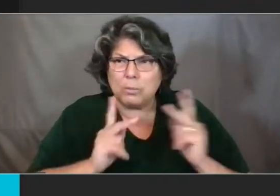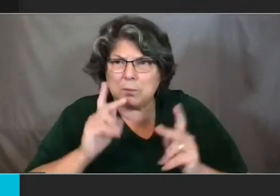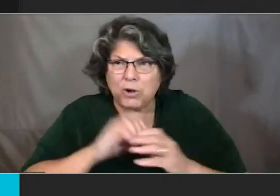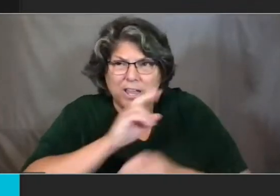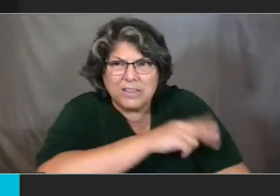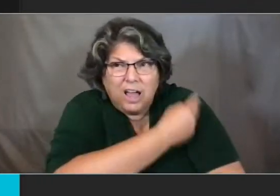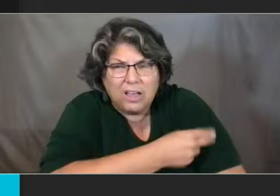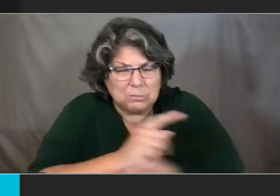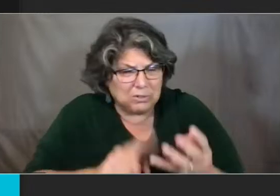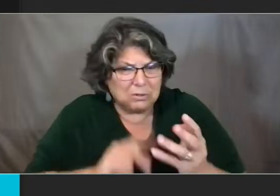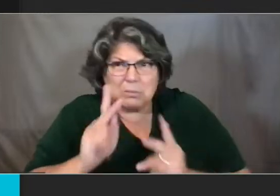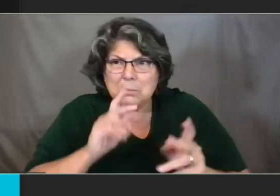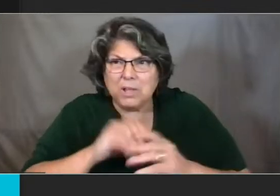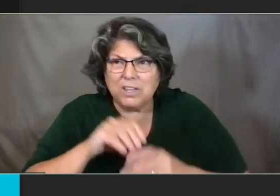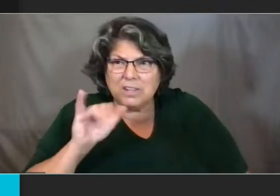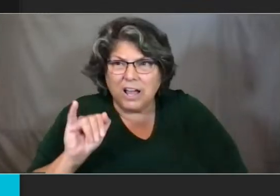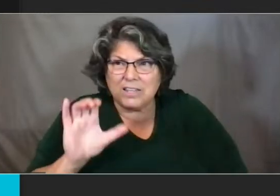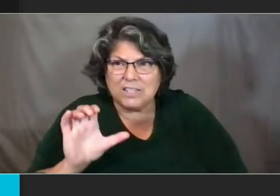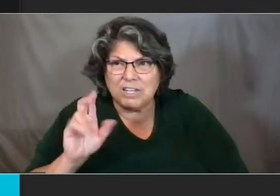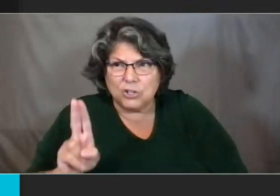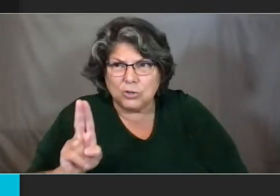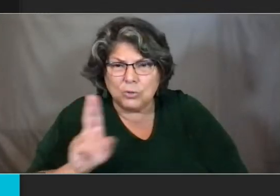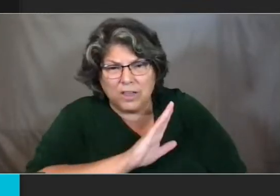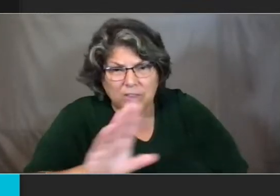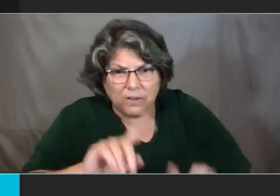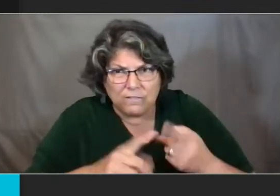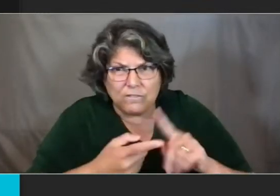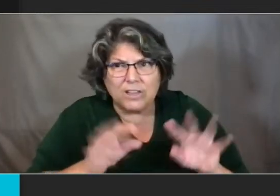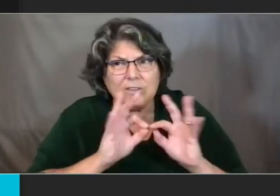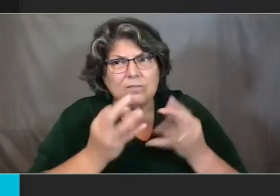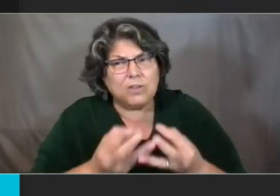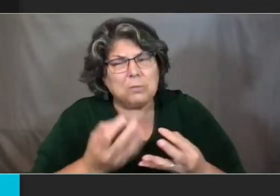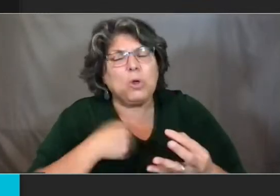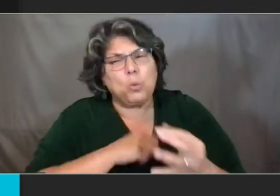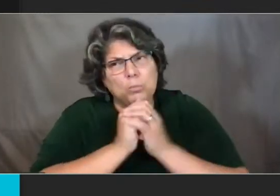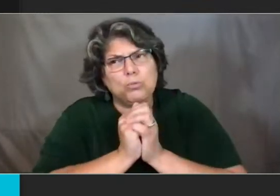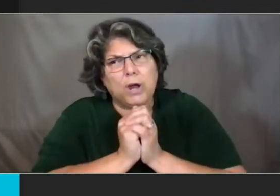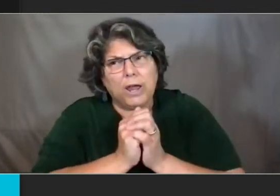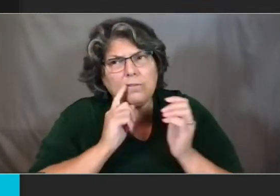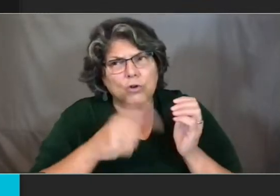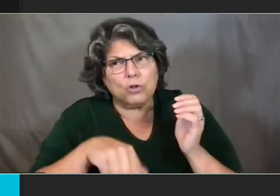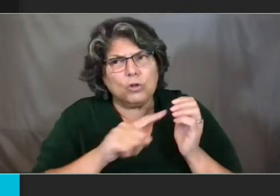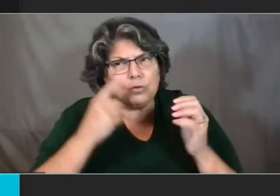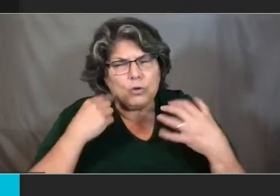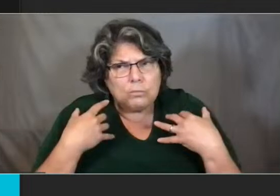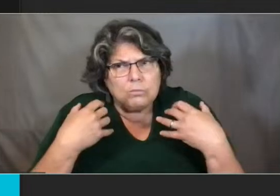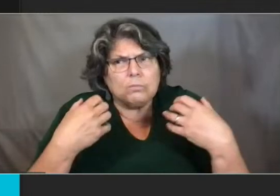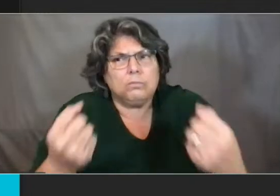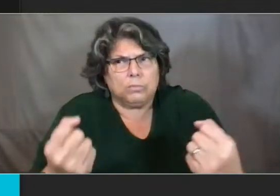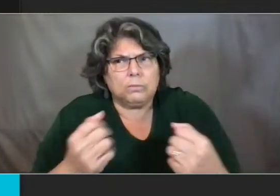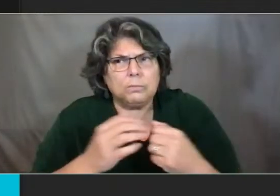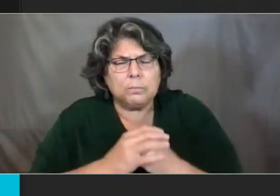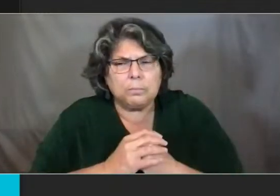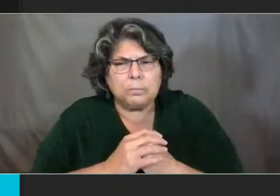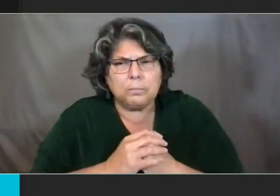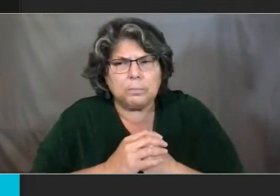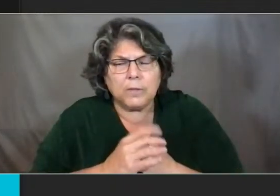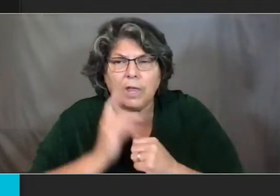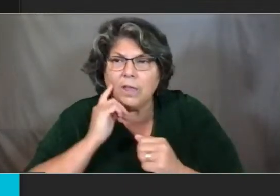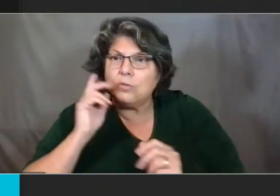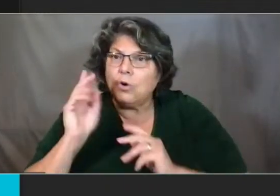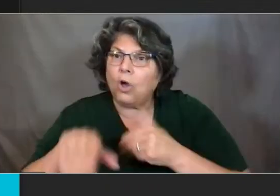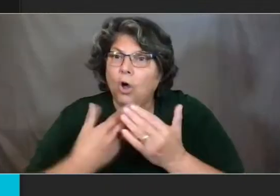the ICU, to their friends and families, our prayers are with you for your recovery. And for the frontline